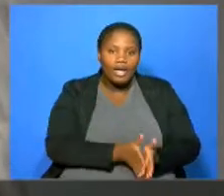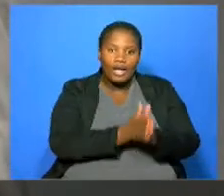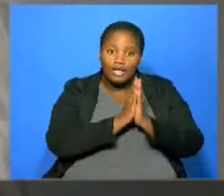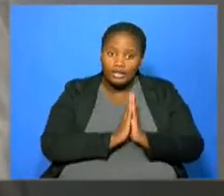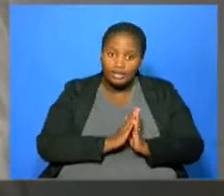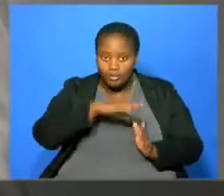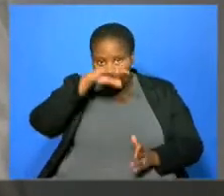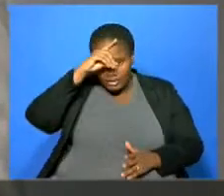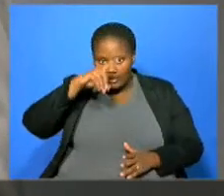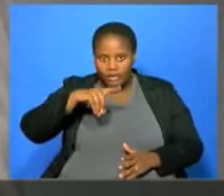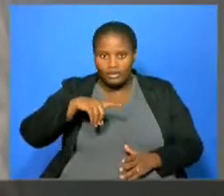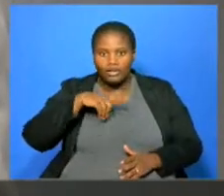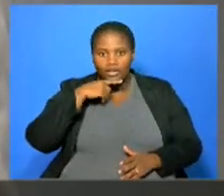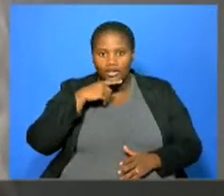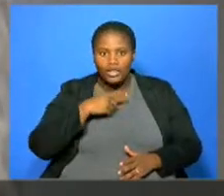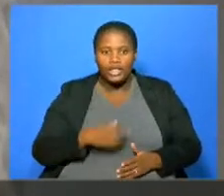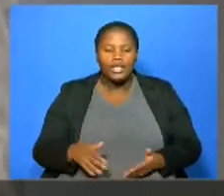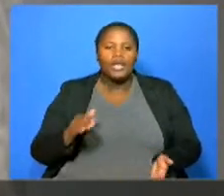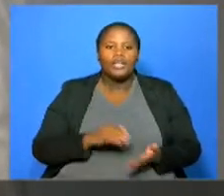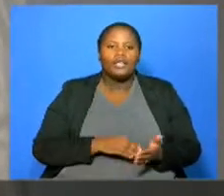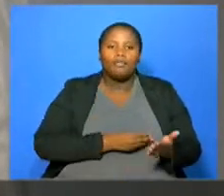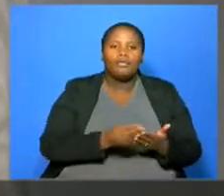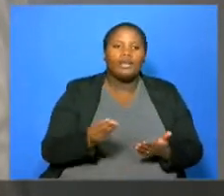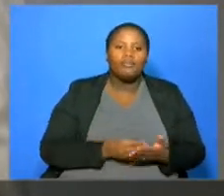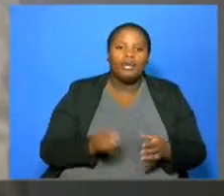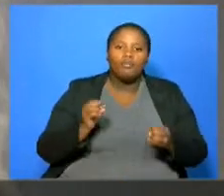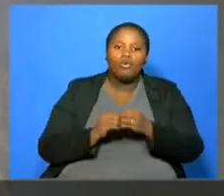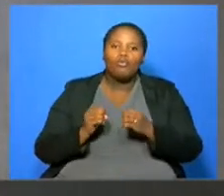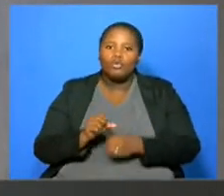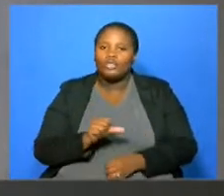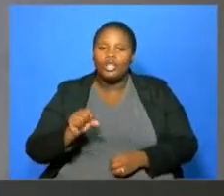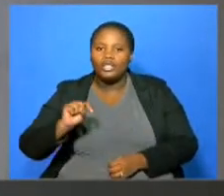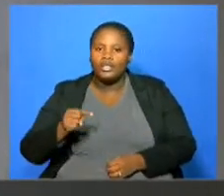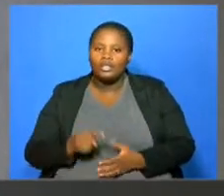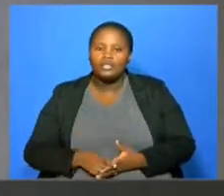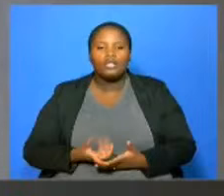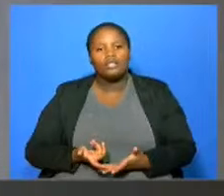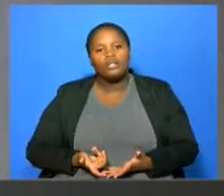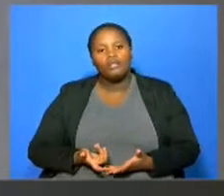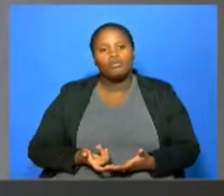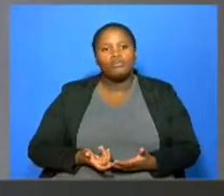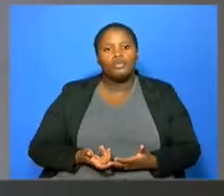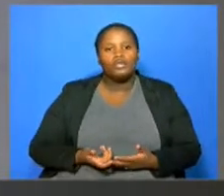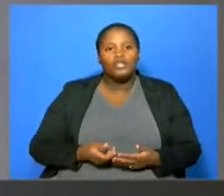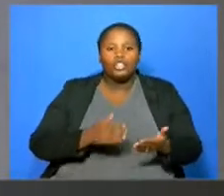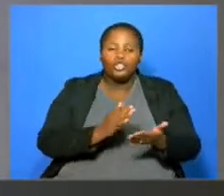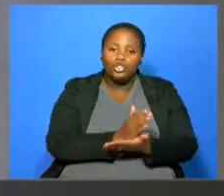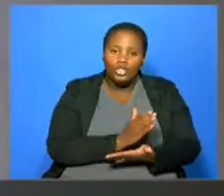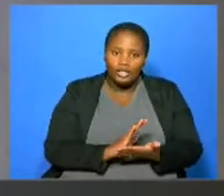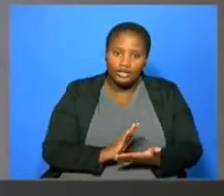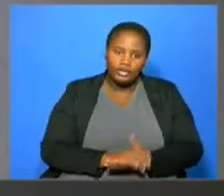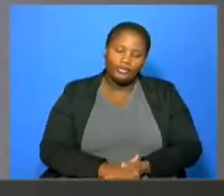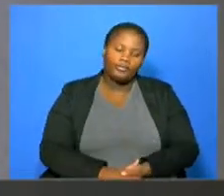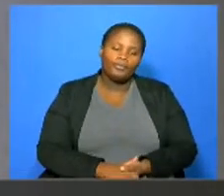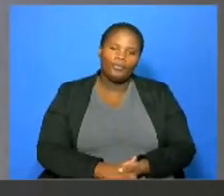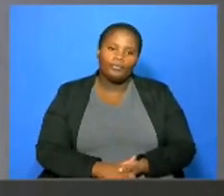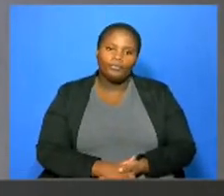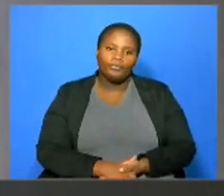parents, and they bought him an extra 10,000 worth of